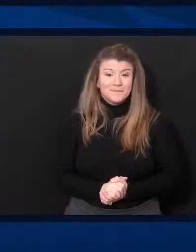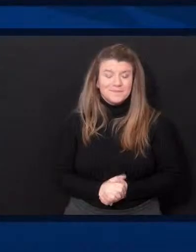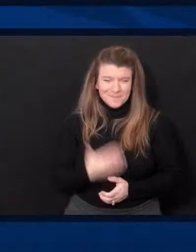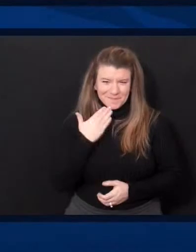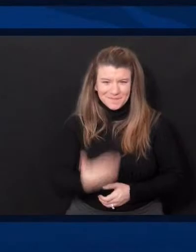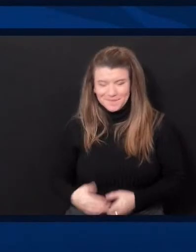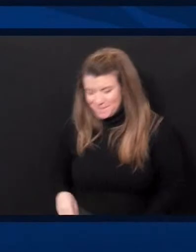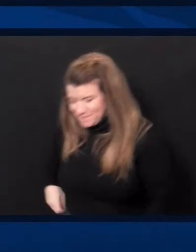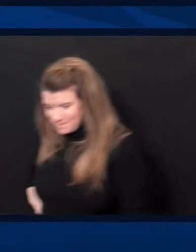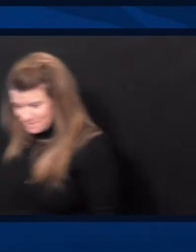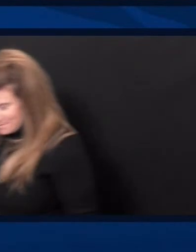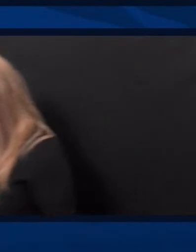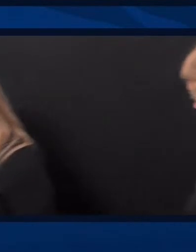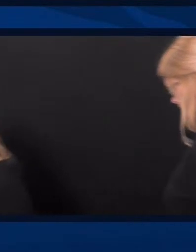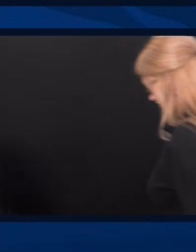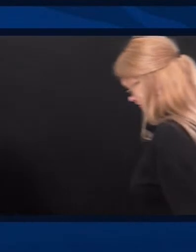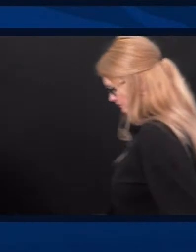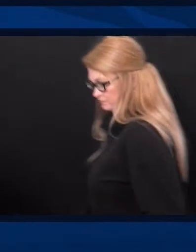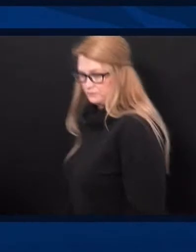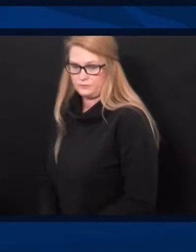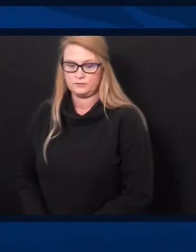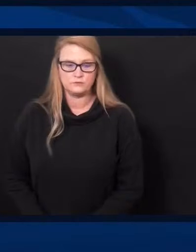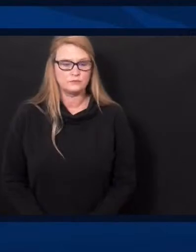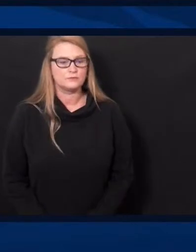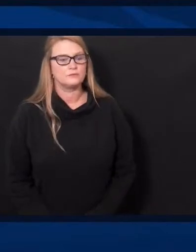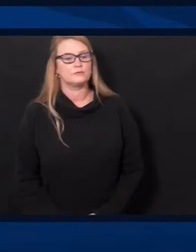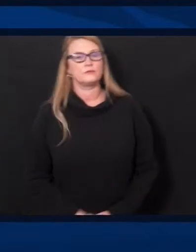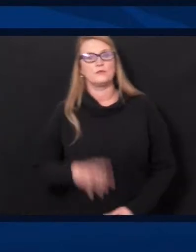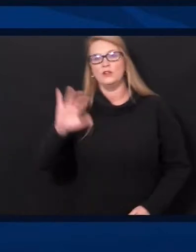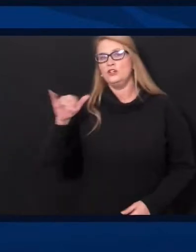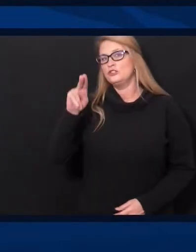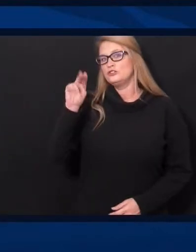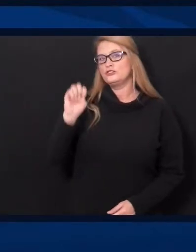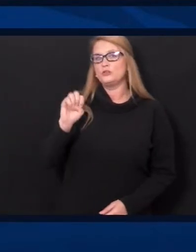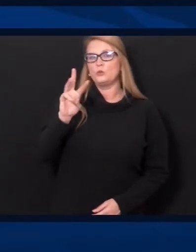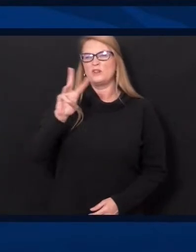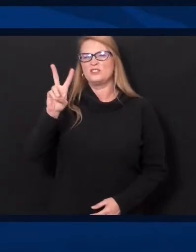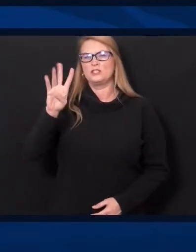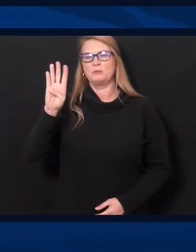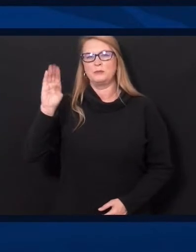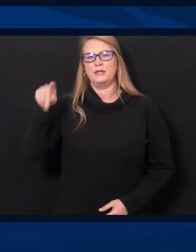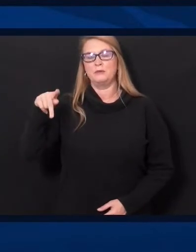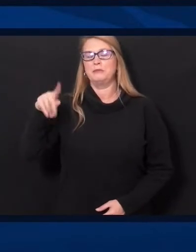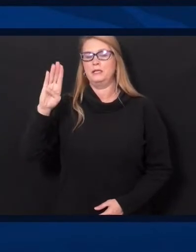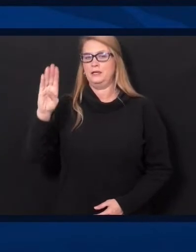All right, thank you, Kenny. Next to June Leffler with West Virginia Public Broadcasting.